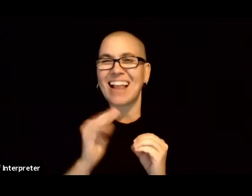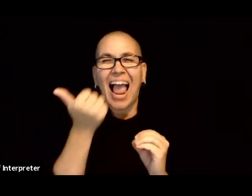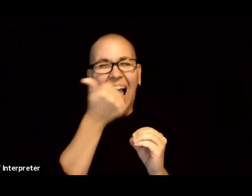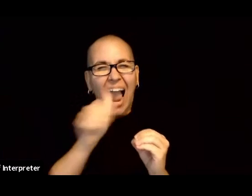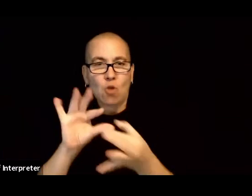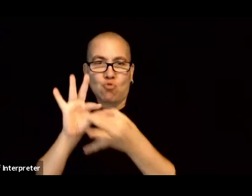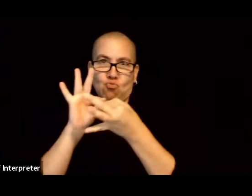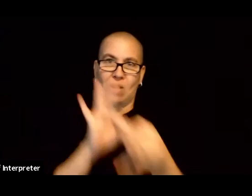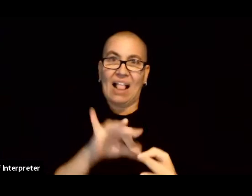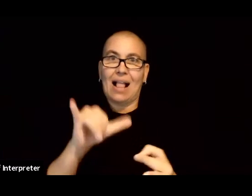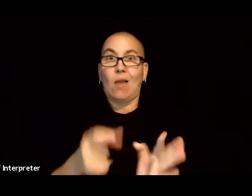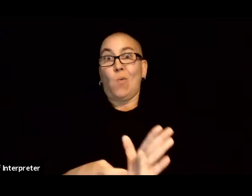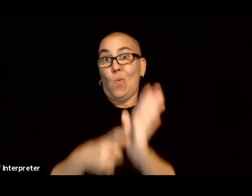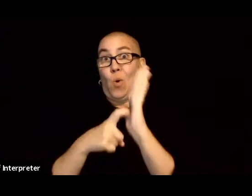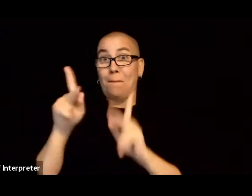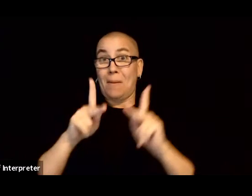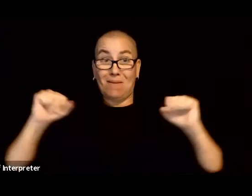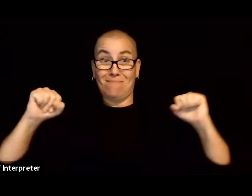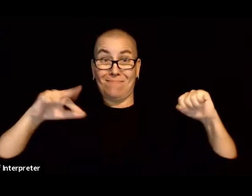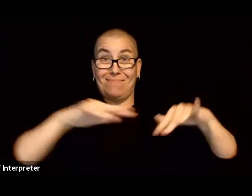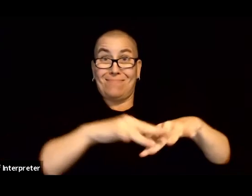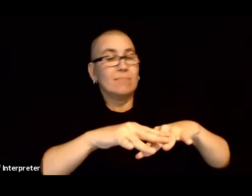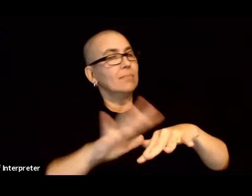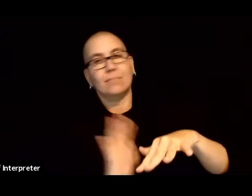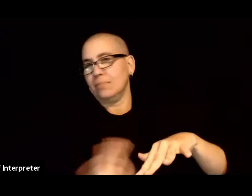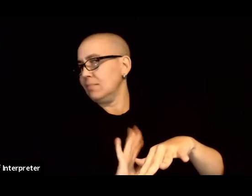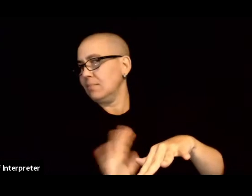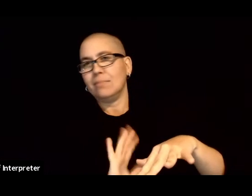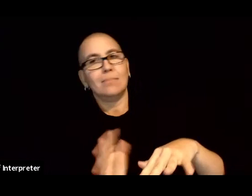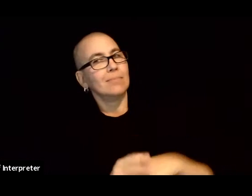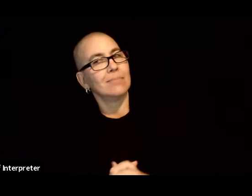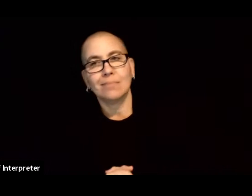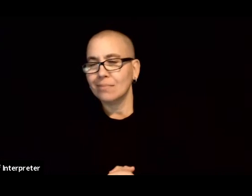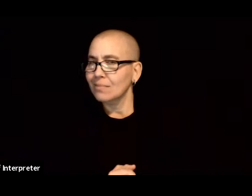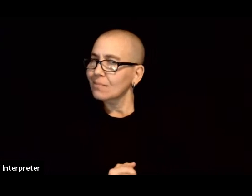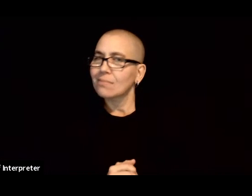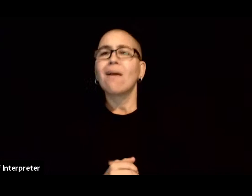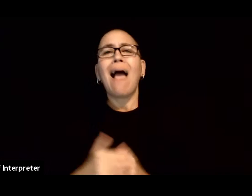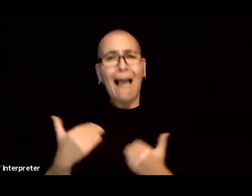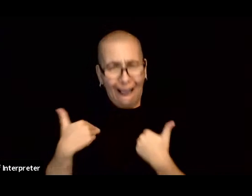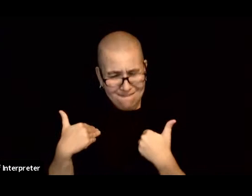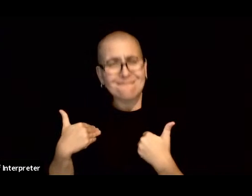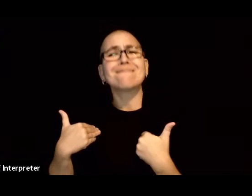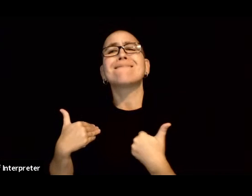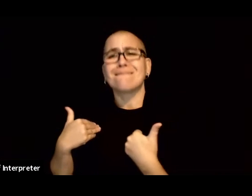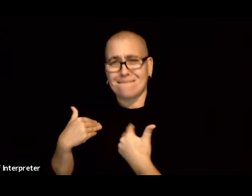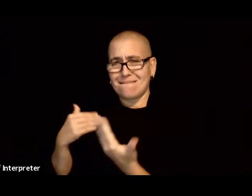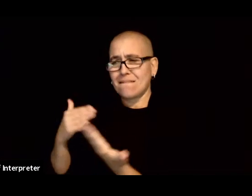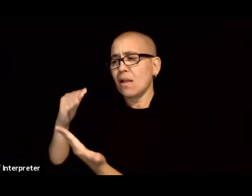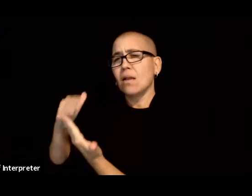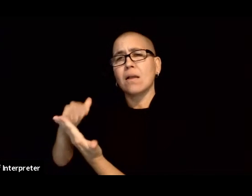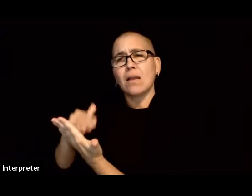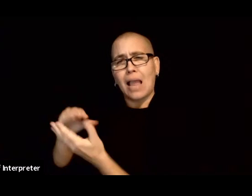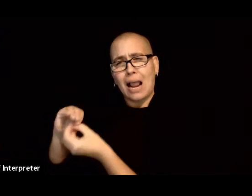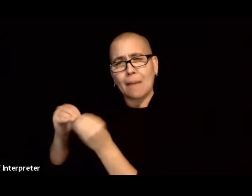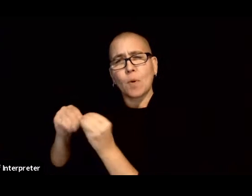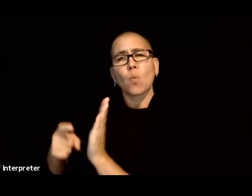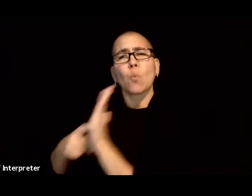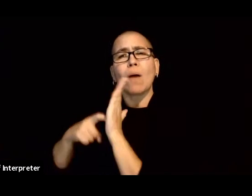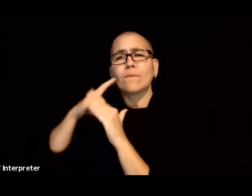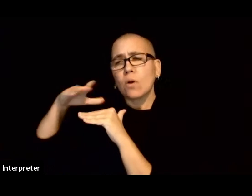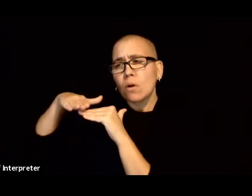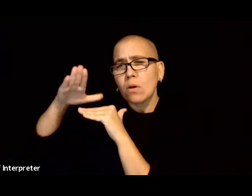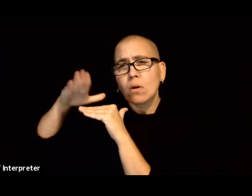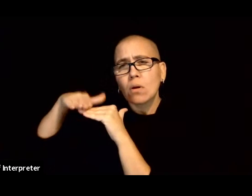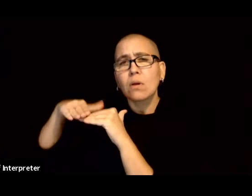And so we think, we've got some calculations that show if the cases continue to grow at this rate or if the rate of